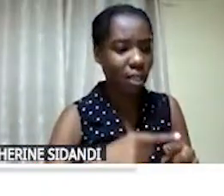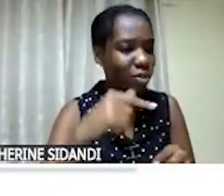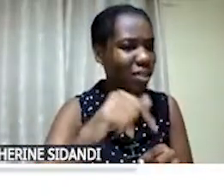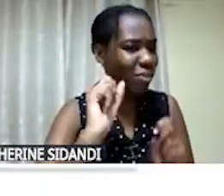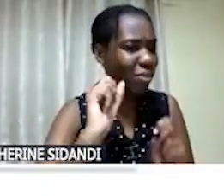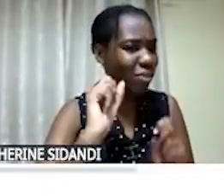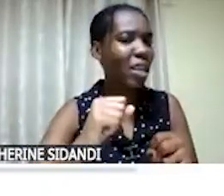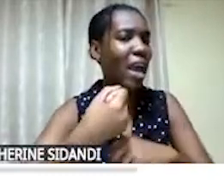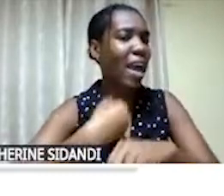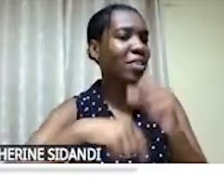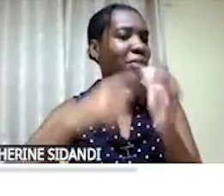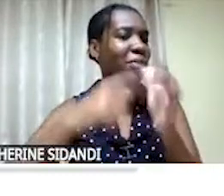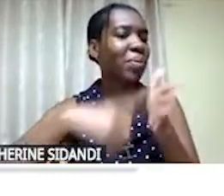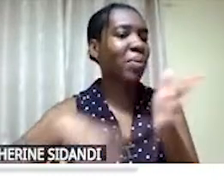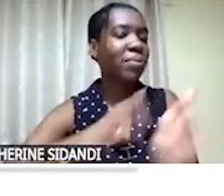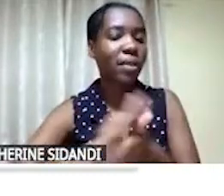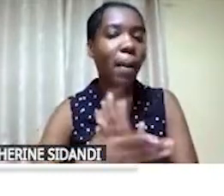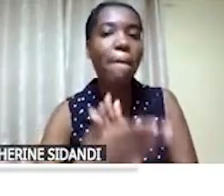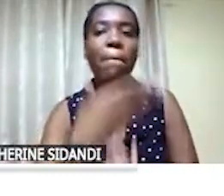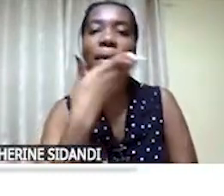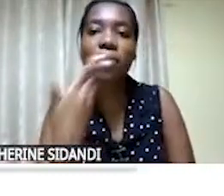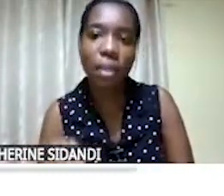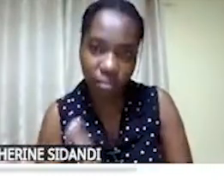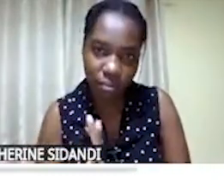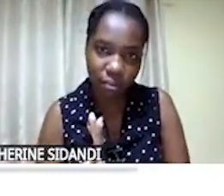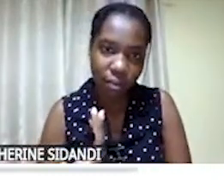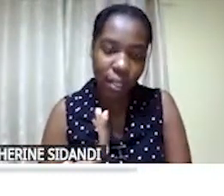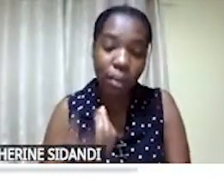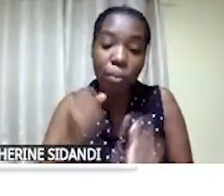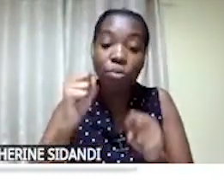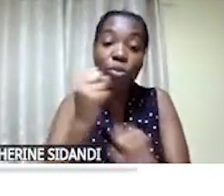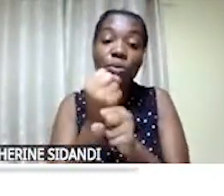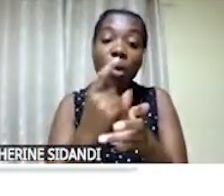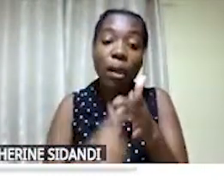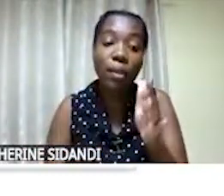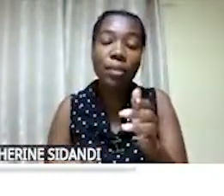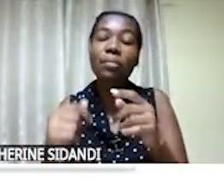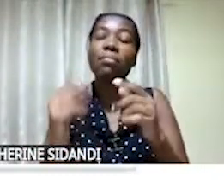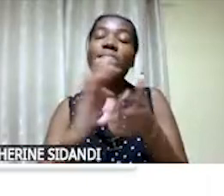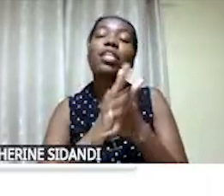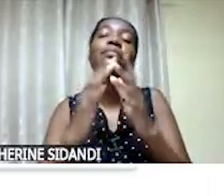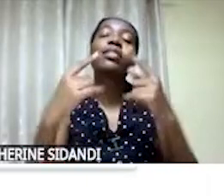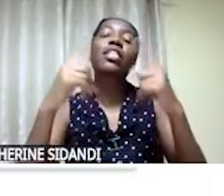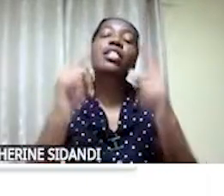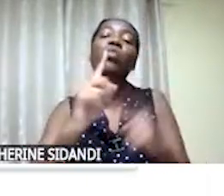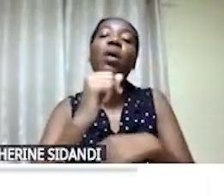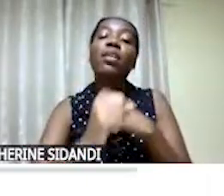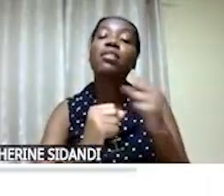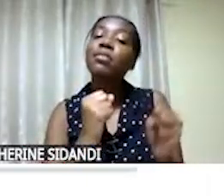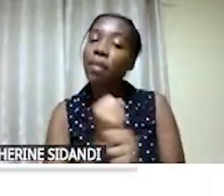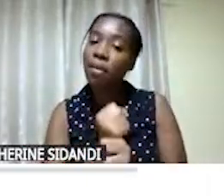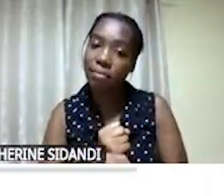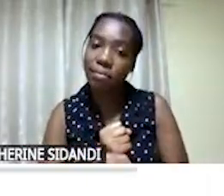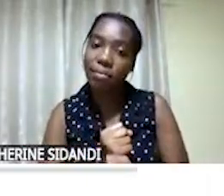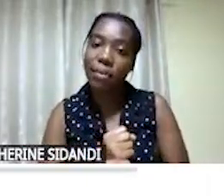will there be a better way to do it in 1 year? Yeah, will it be the same, or is there anything I need to